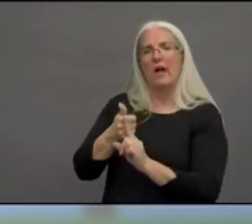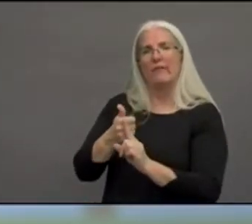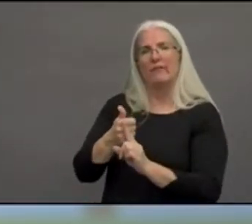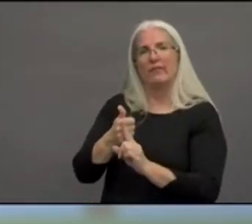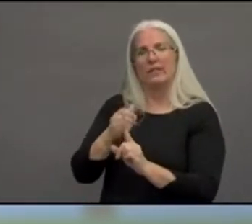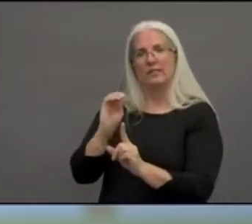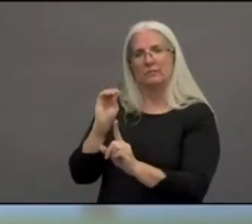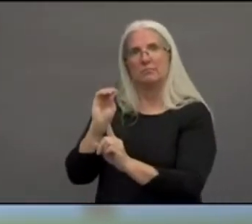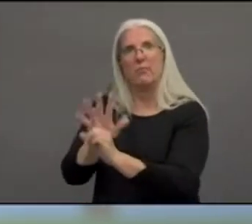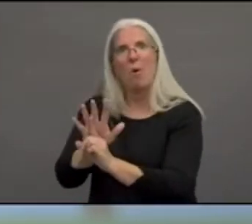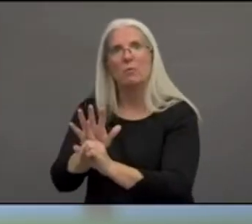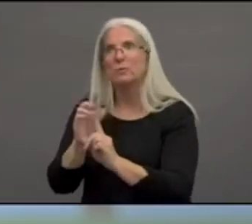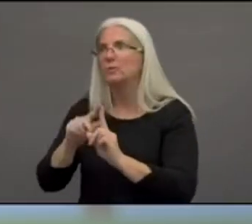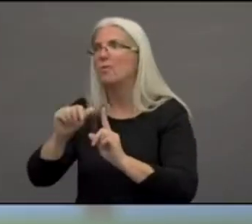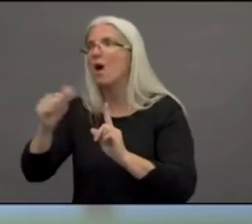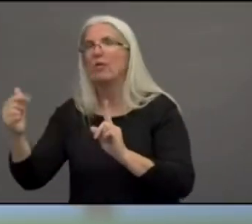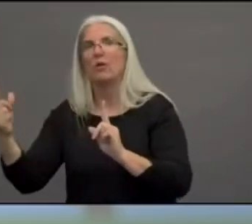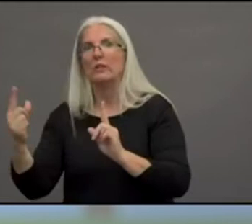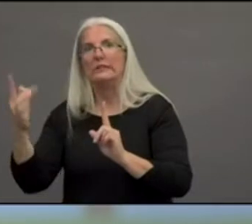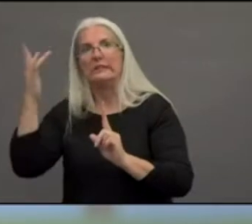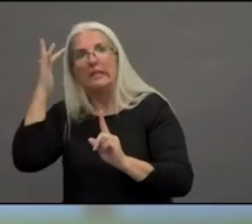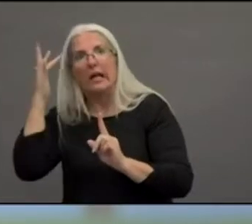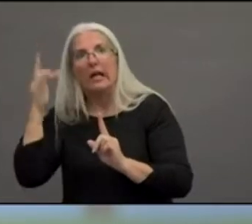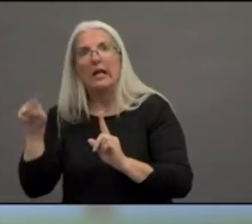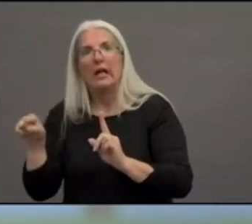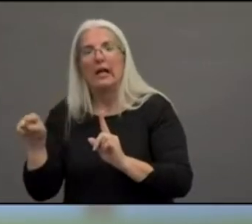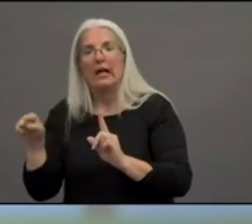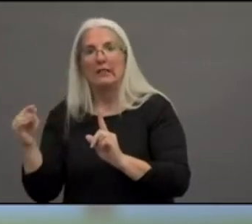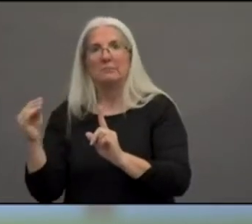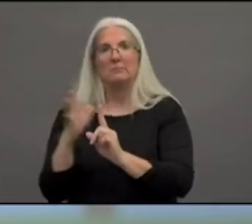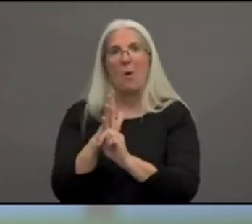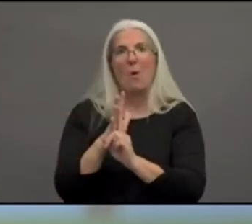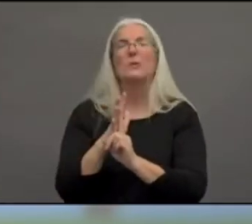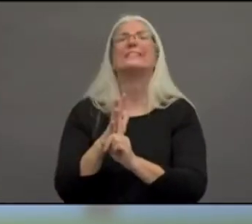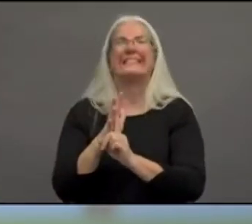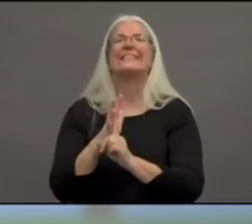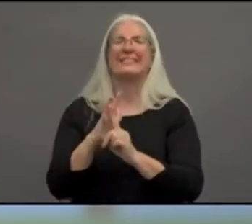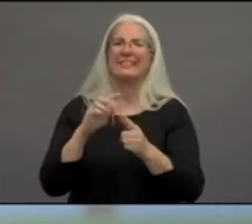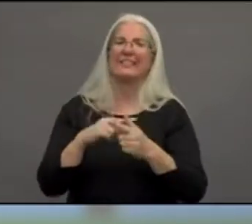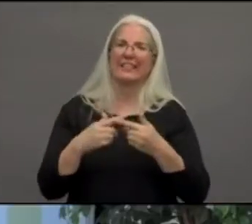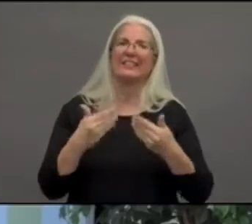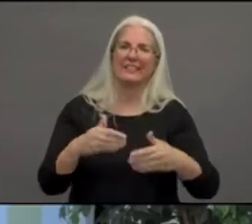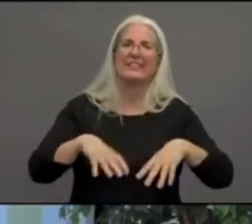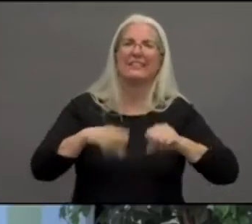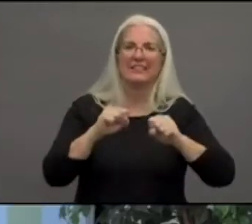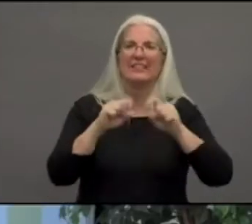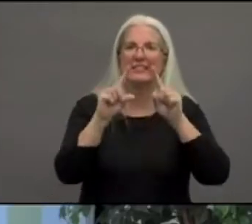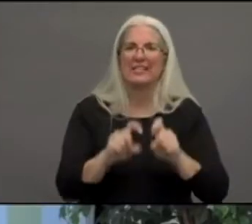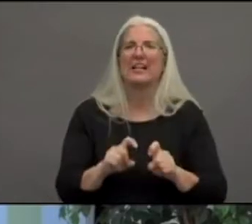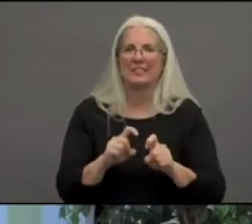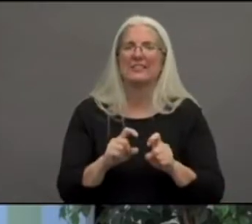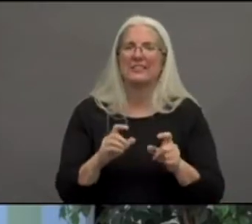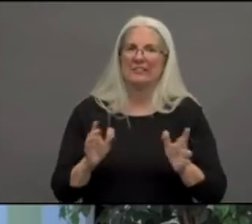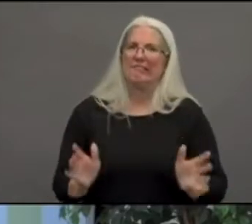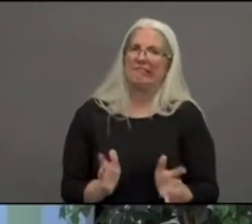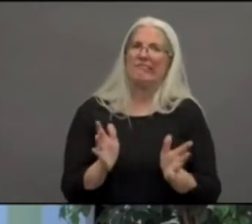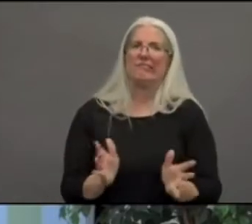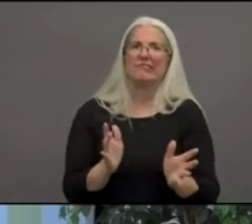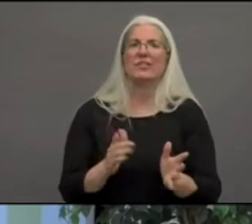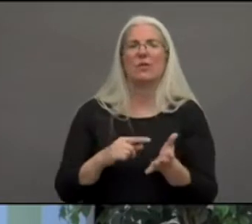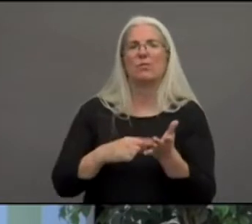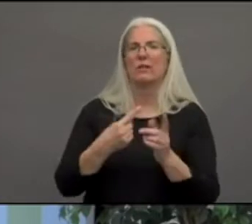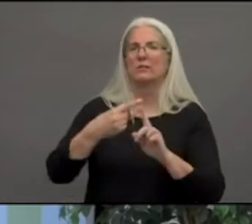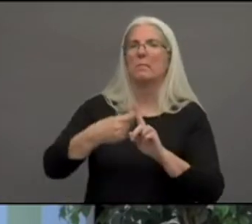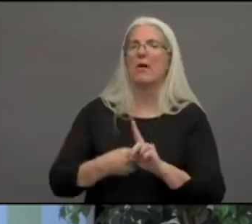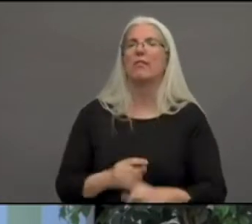have other conditions. And so those we recommend getting tested once a month. Another question, are these tests